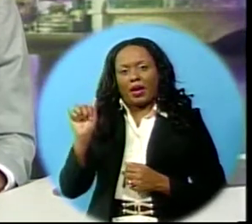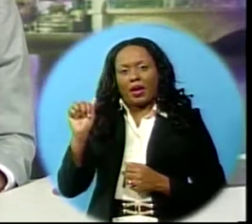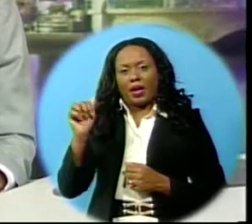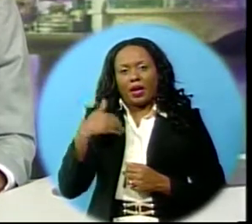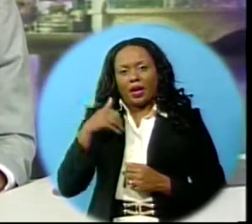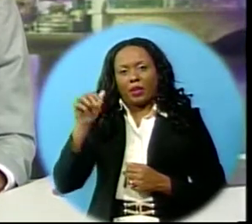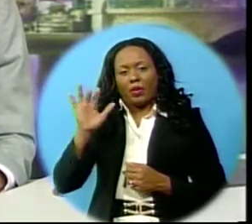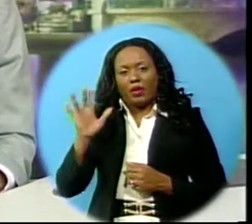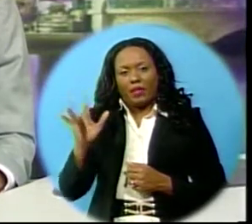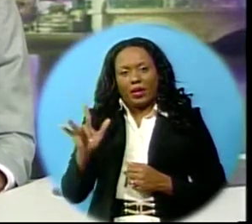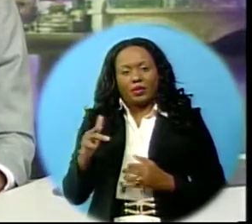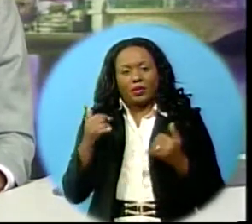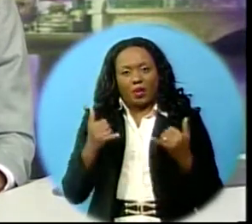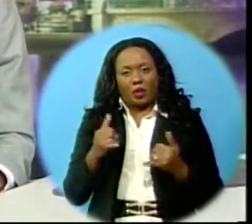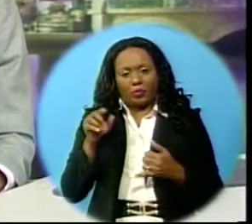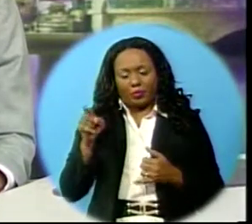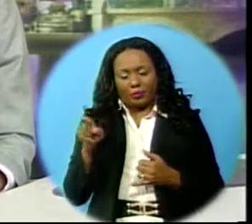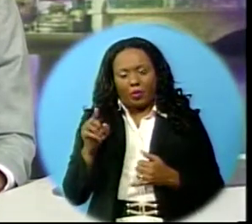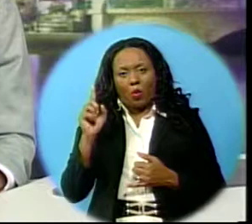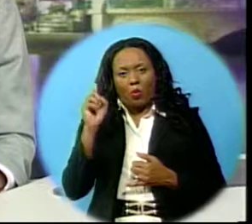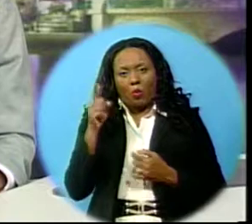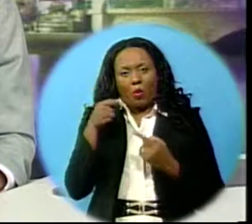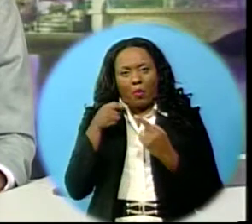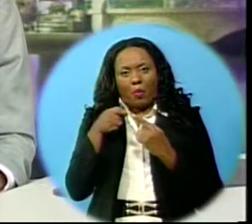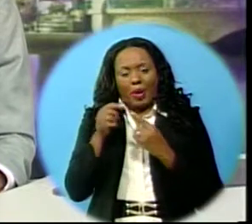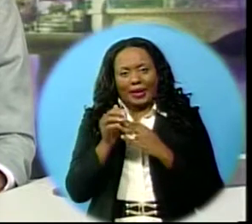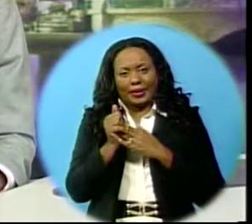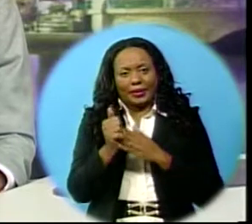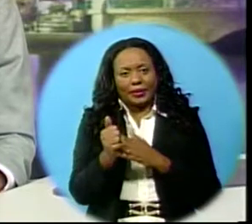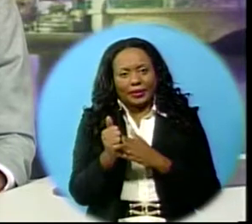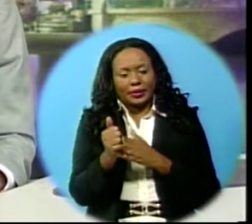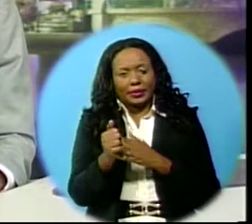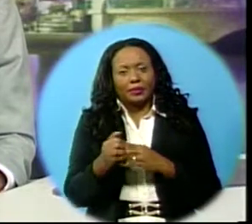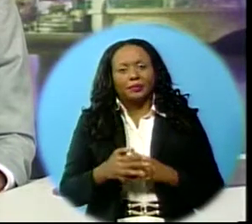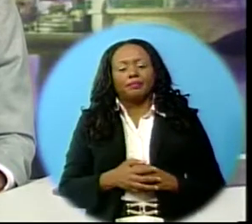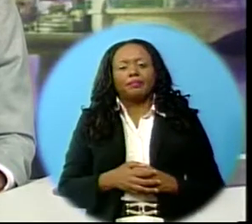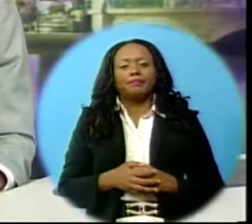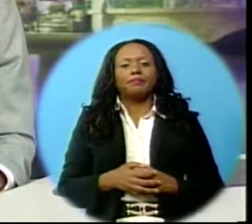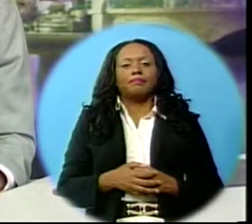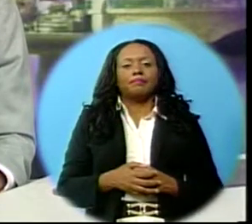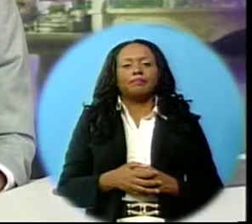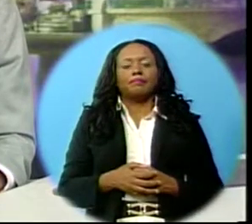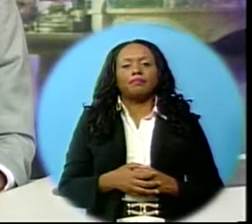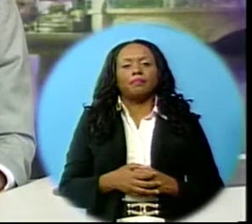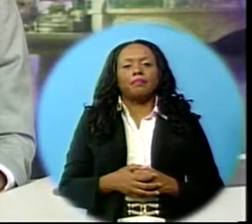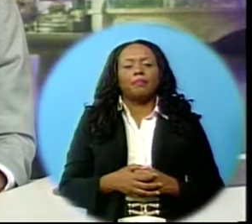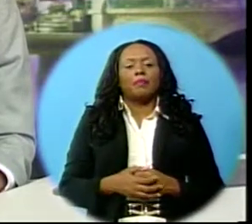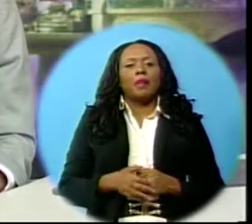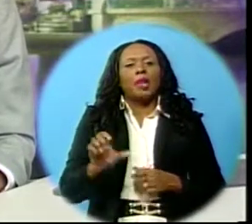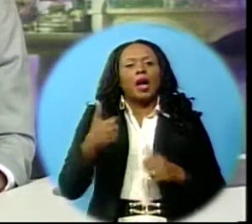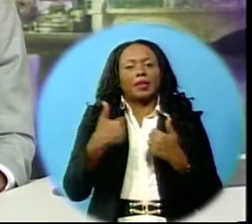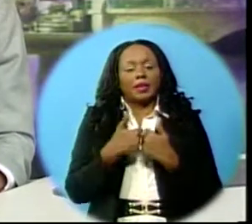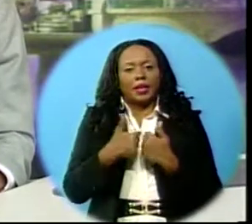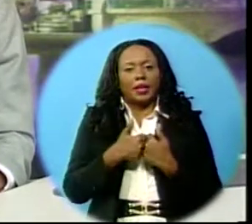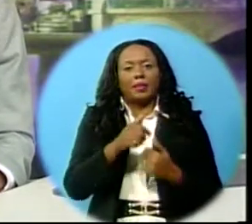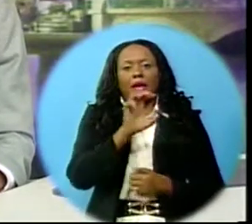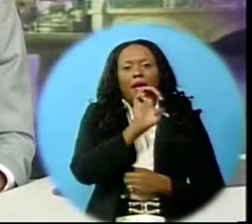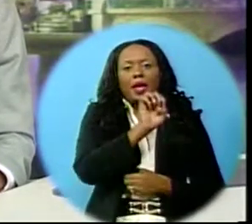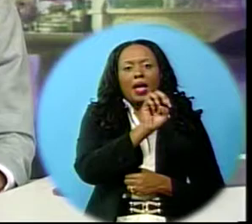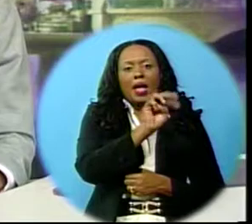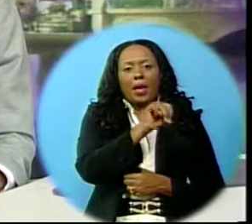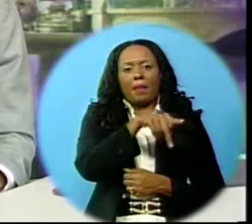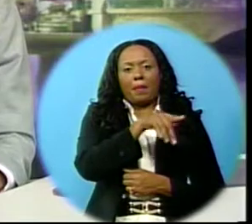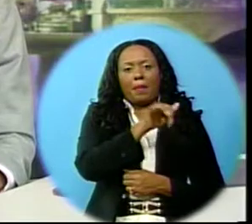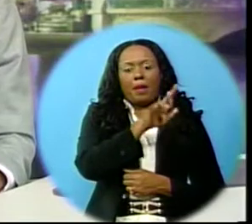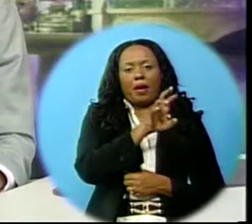so the result puts the Y 1 point ahead. Meanwhile, in the Super League, Mass United Insurance Empire extended their lead with a